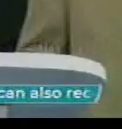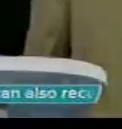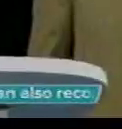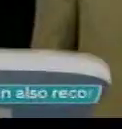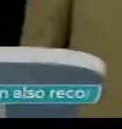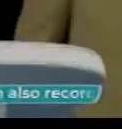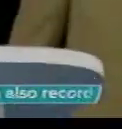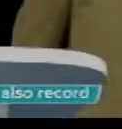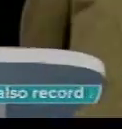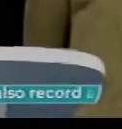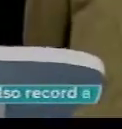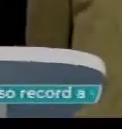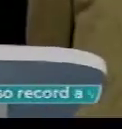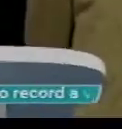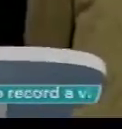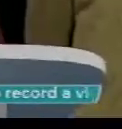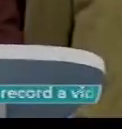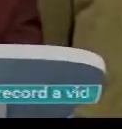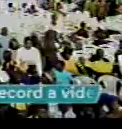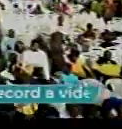At the Alpha location here,